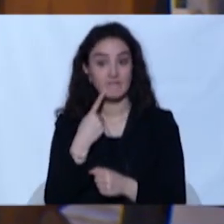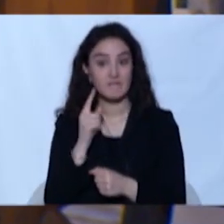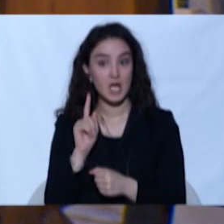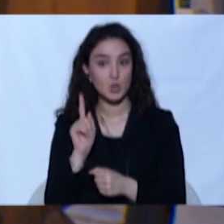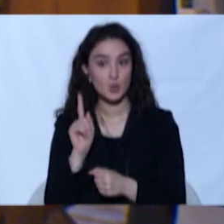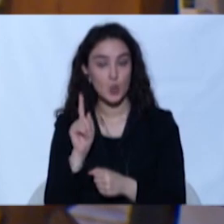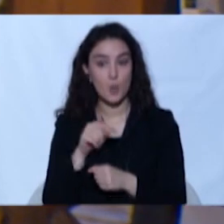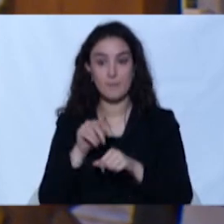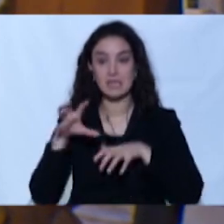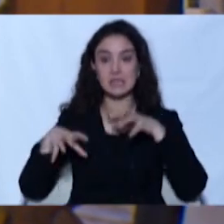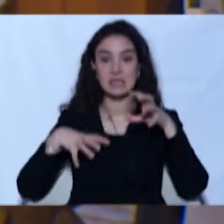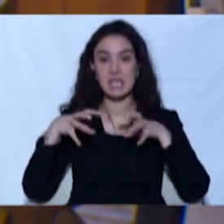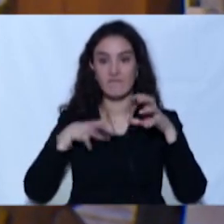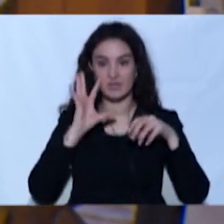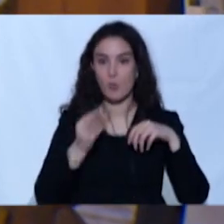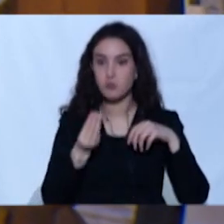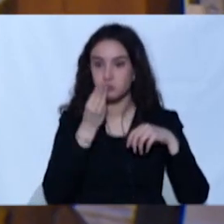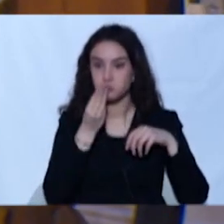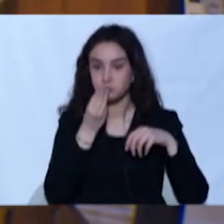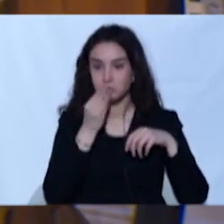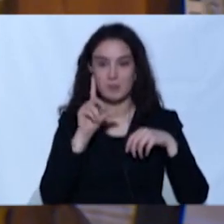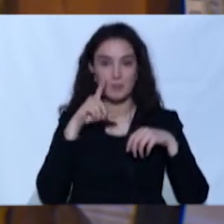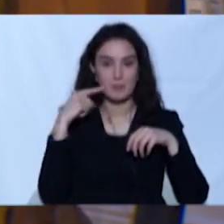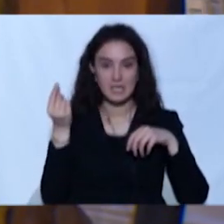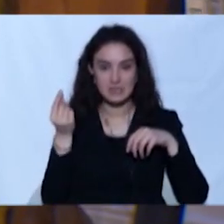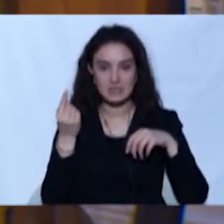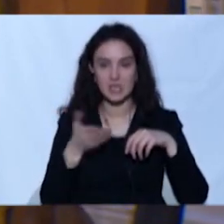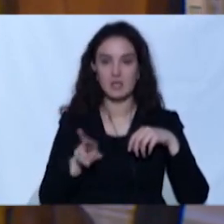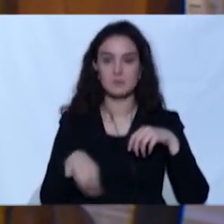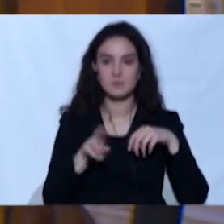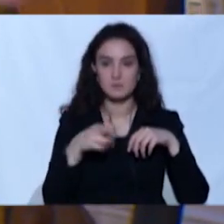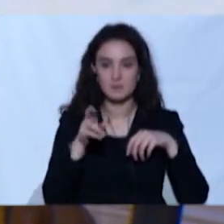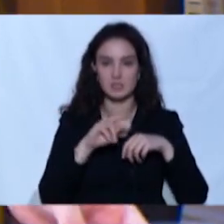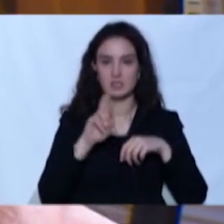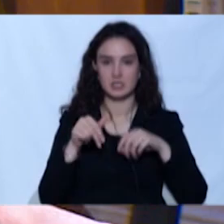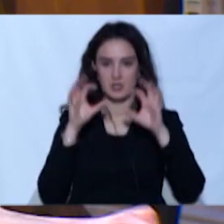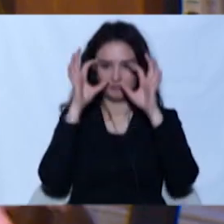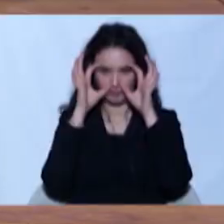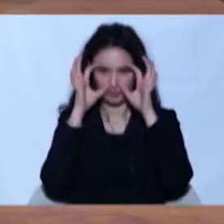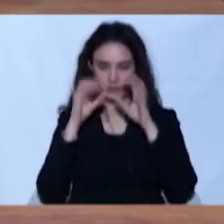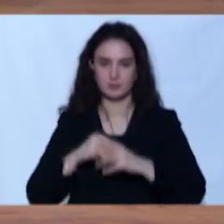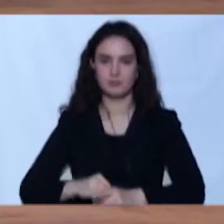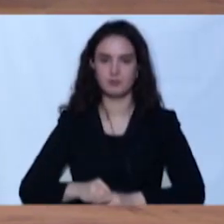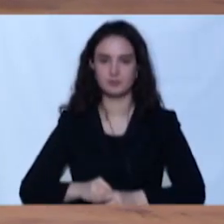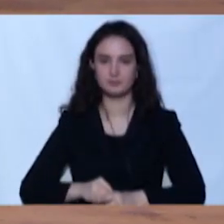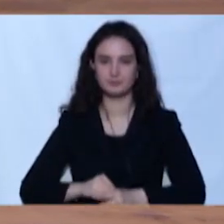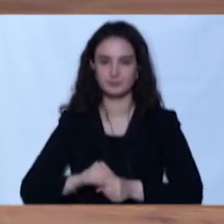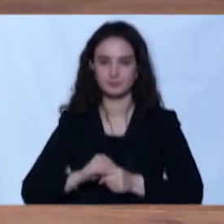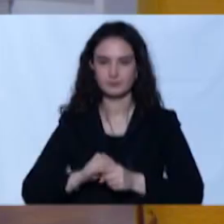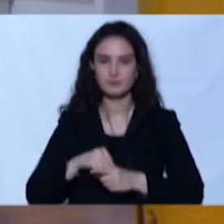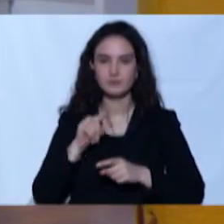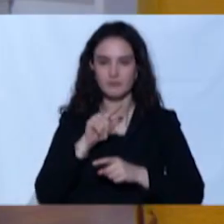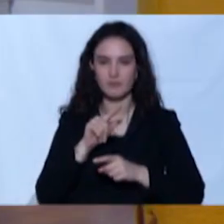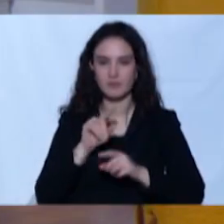the Gruffalo will eat the fox, the snake, and the owl. He talks about